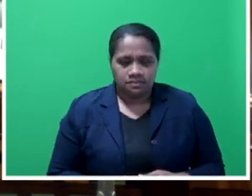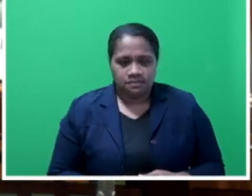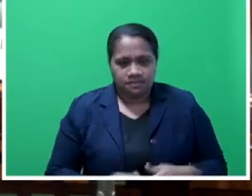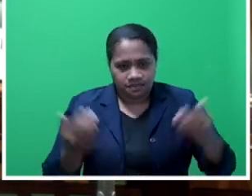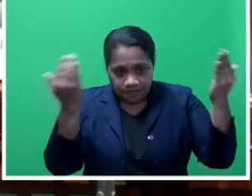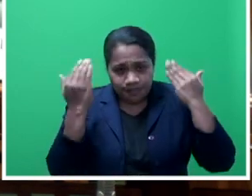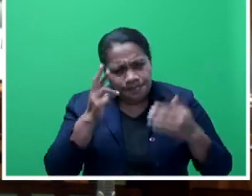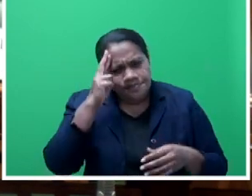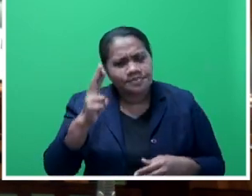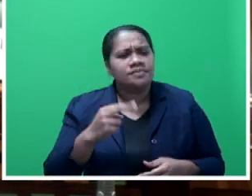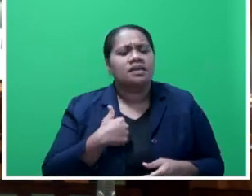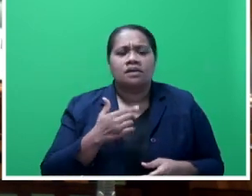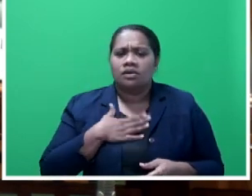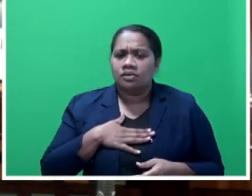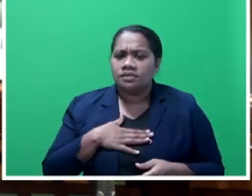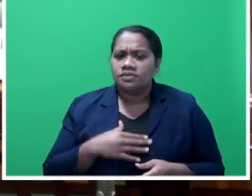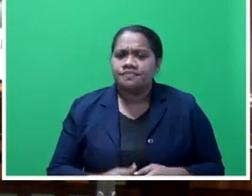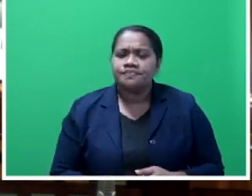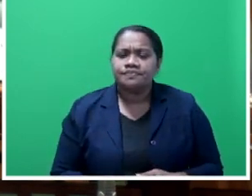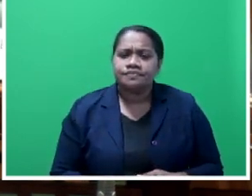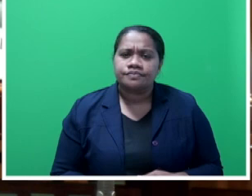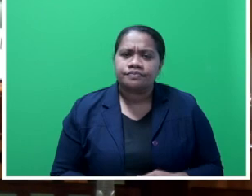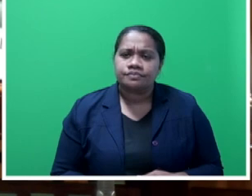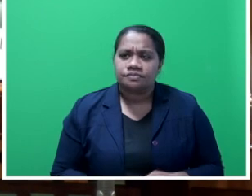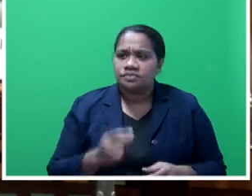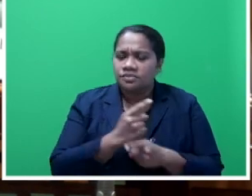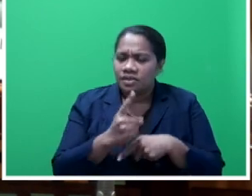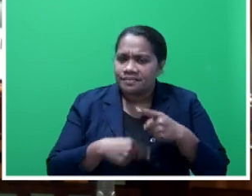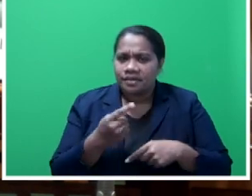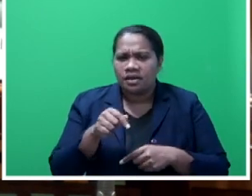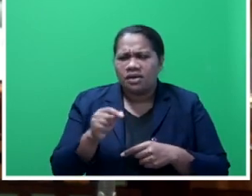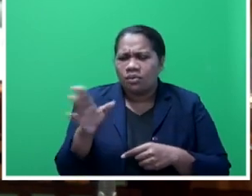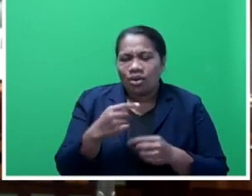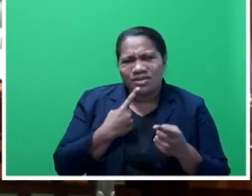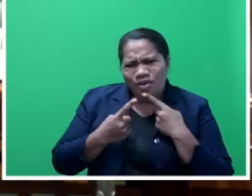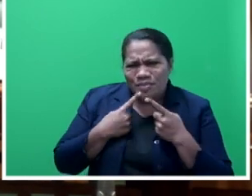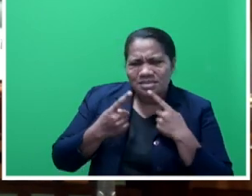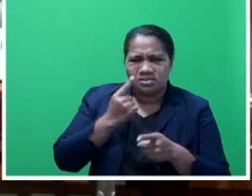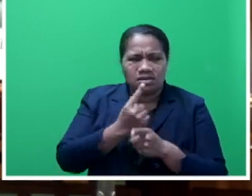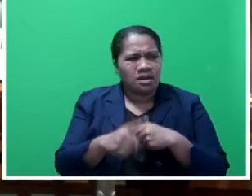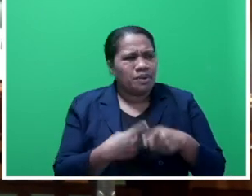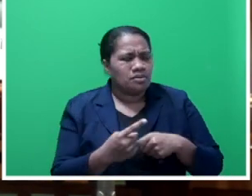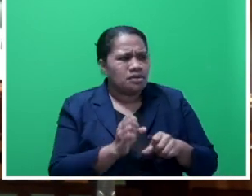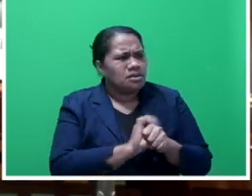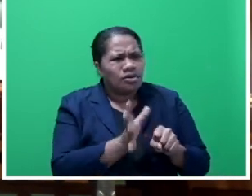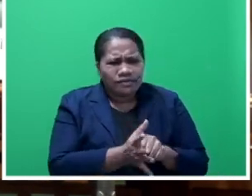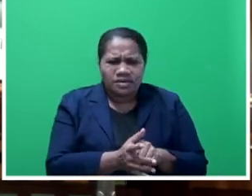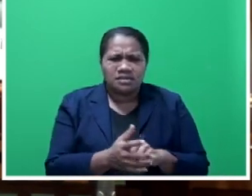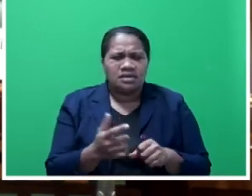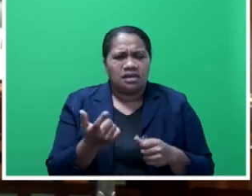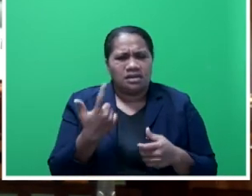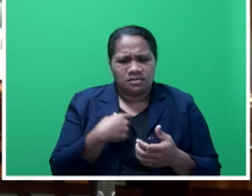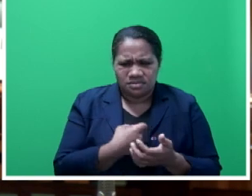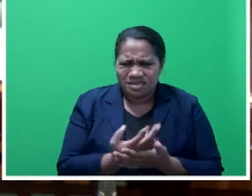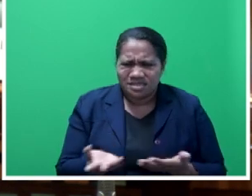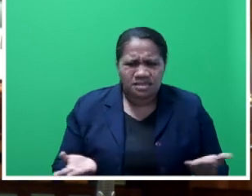I just wanted to very quickly highlight, because there's a lot of comments being made about, COVID and lack of spending, etc. Mr. Speaker,